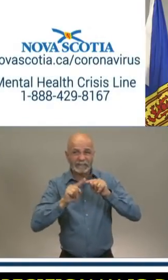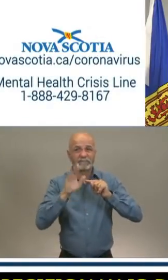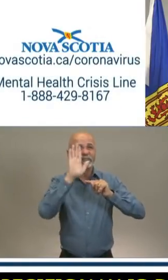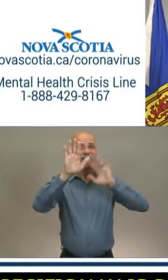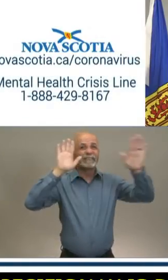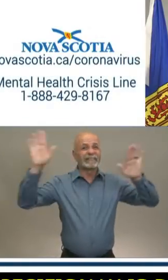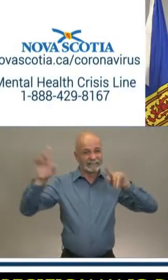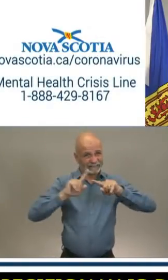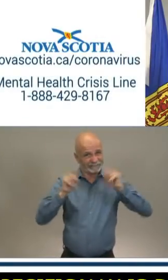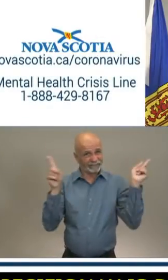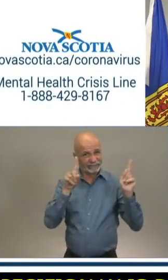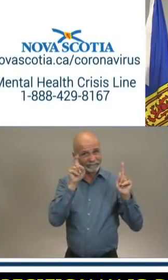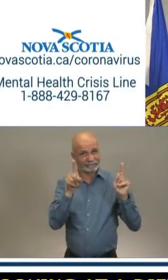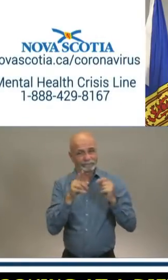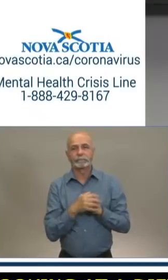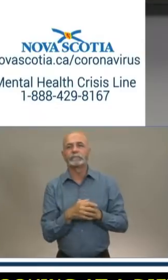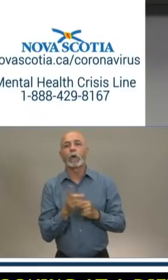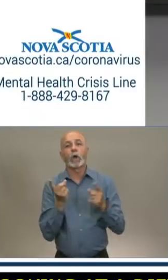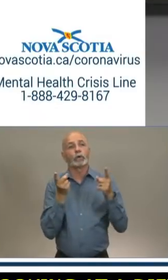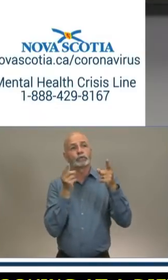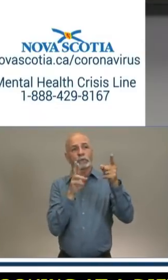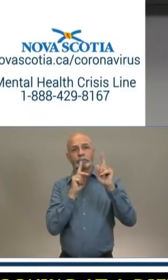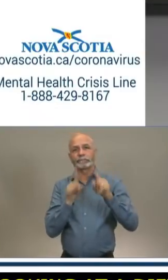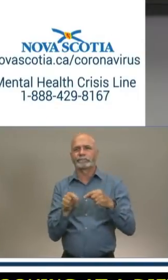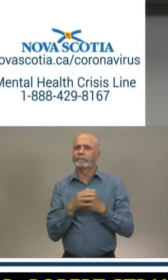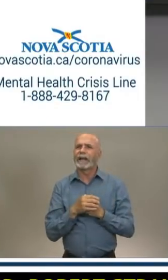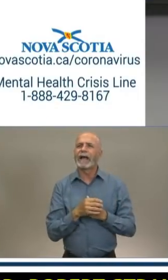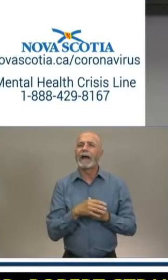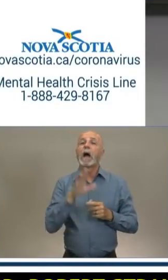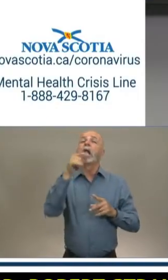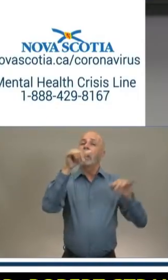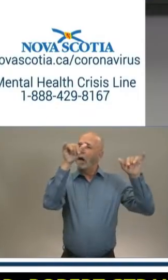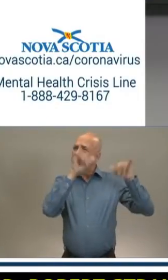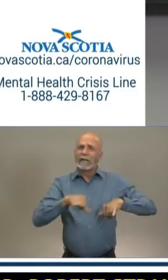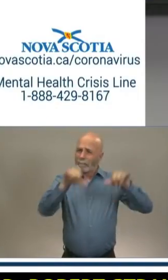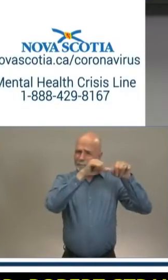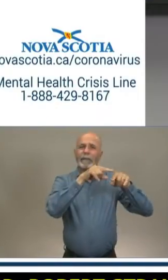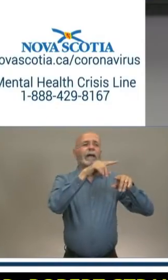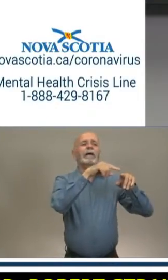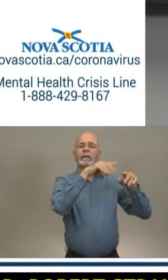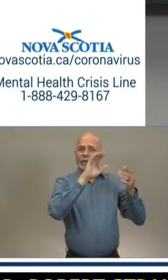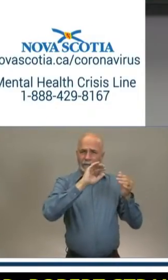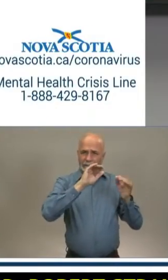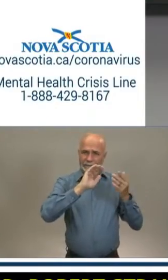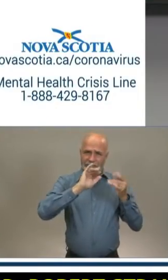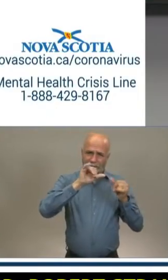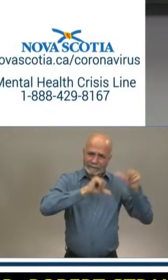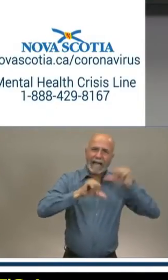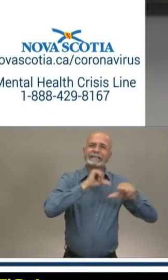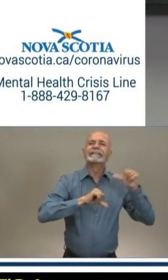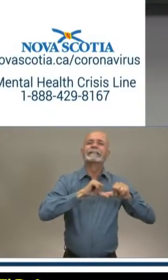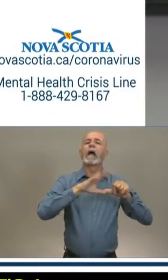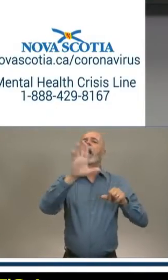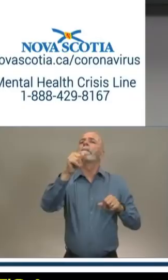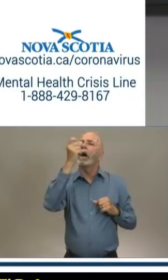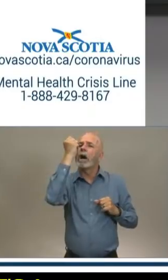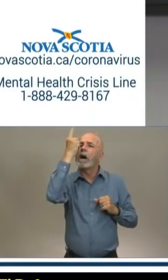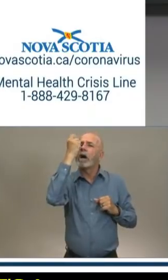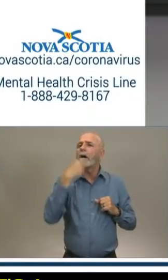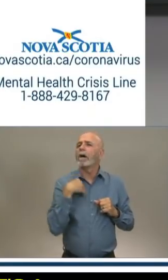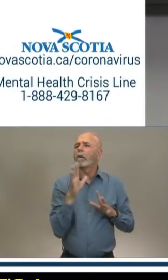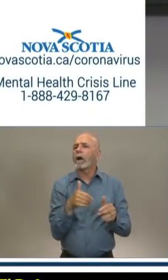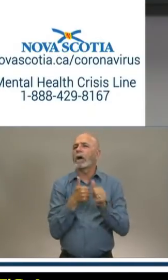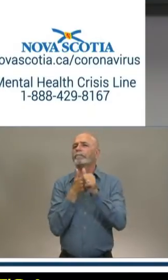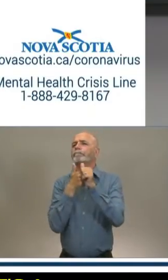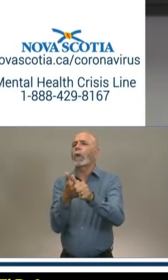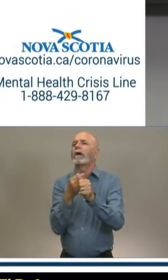We're looking at the same science. It's a matter of risk tolerance and our experience. First of all, that a slow, cautious reopening has stood us in